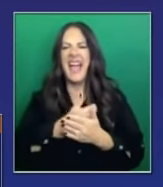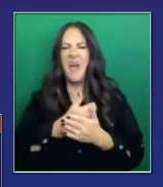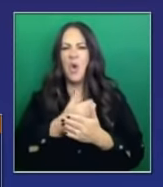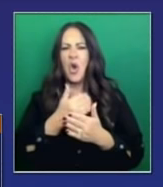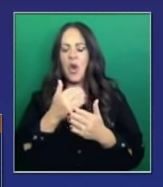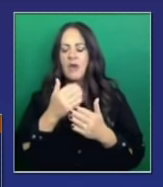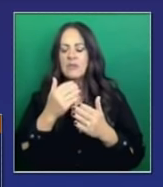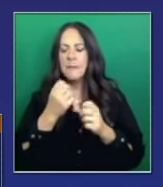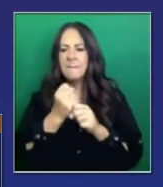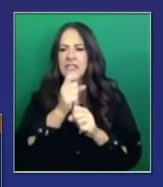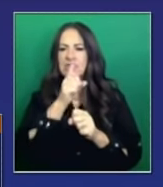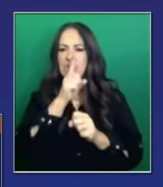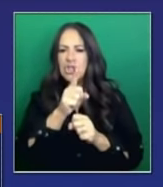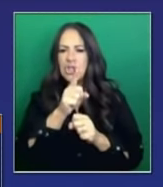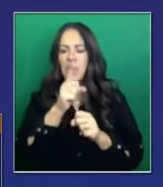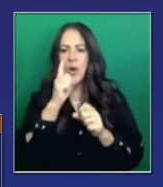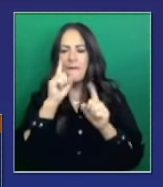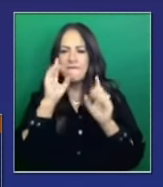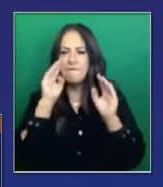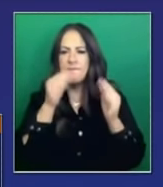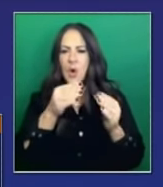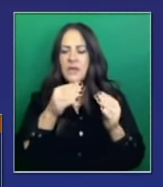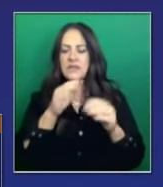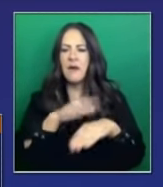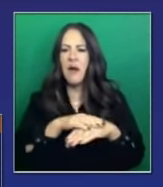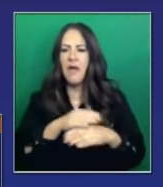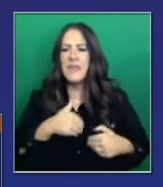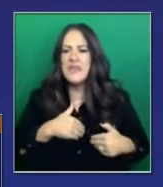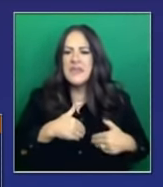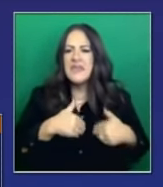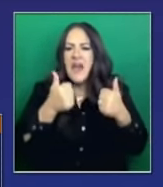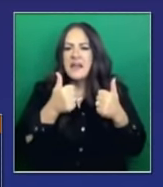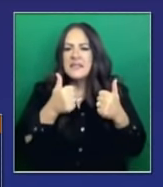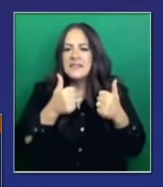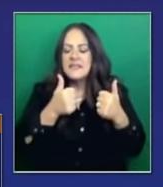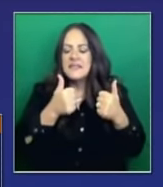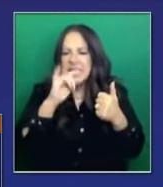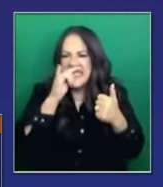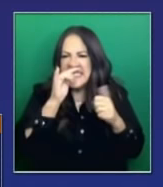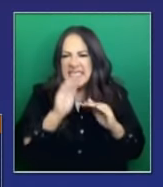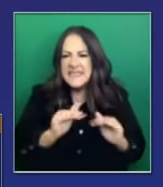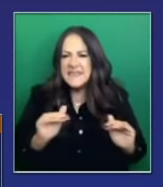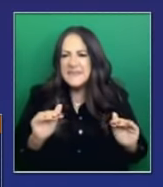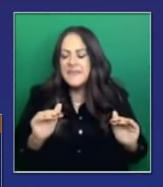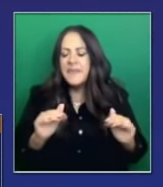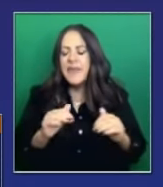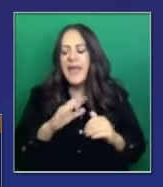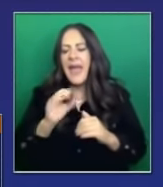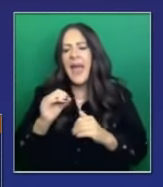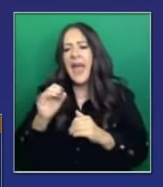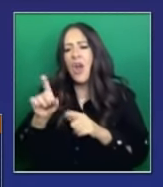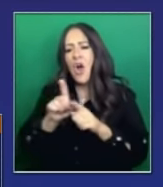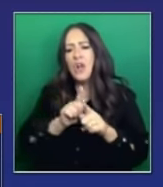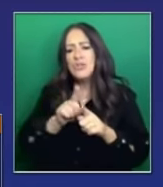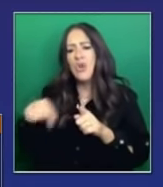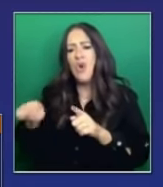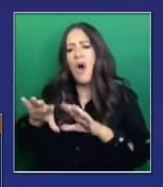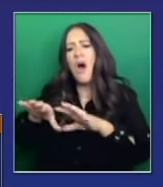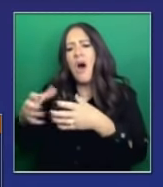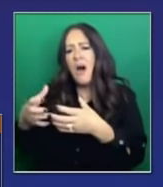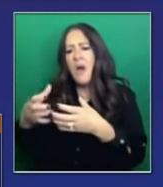on those youngest cohorts and those that are most in need, our